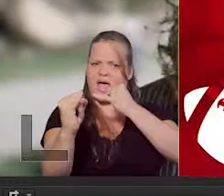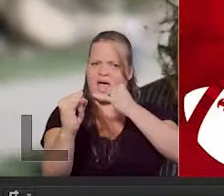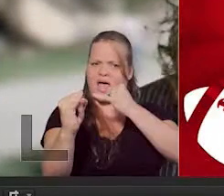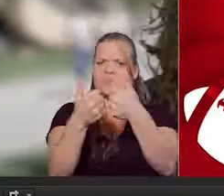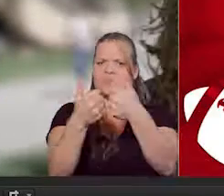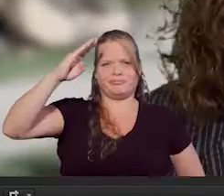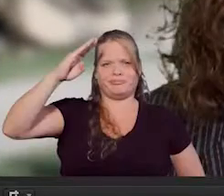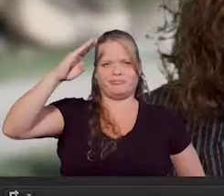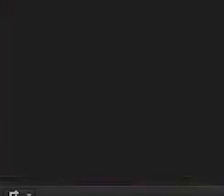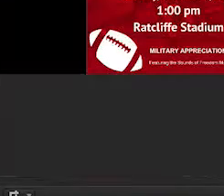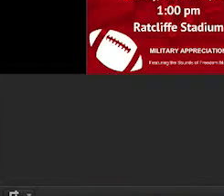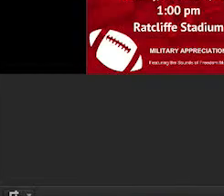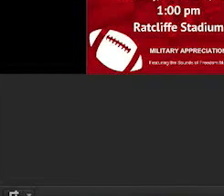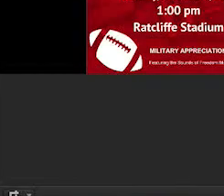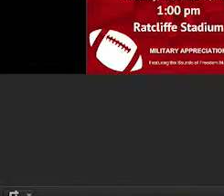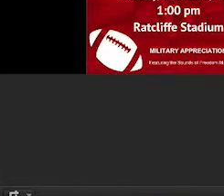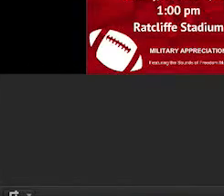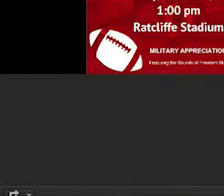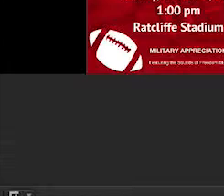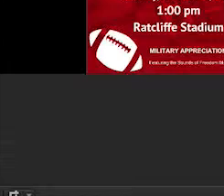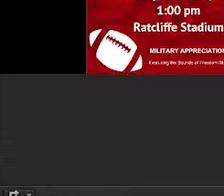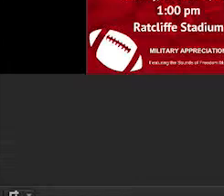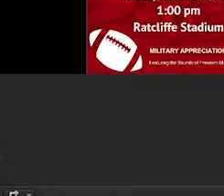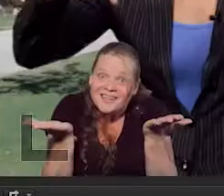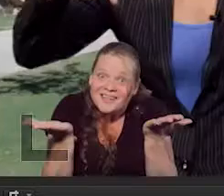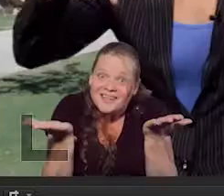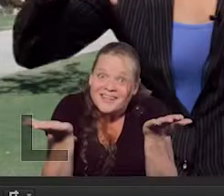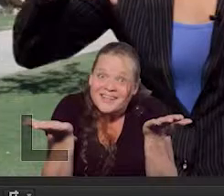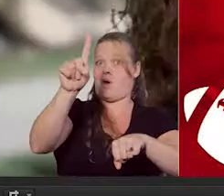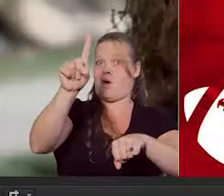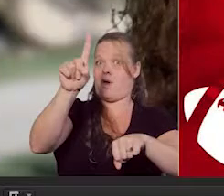And then I should be able to